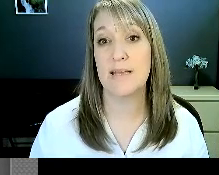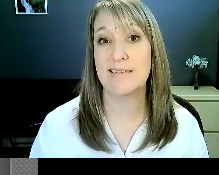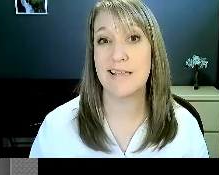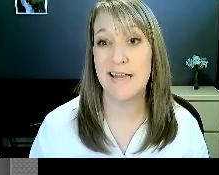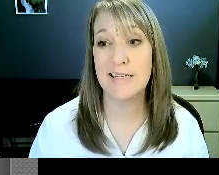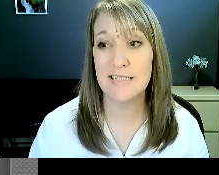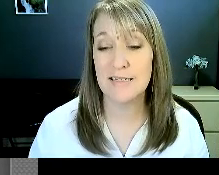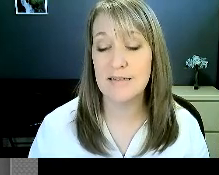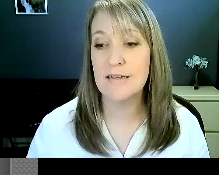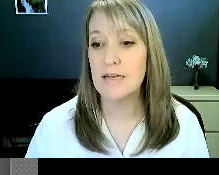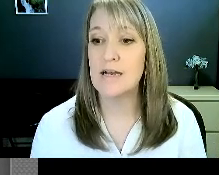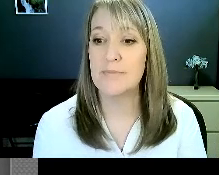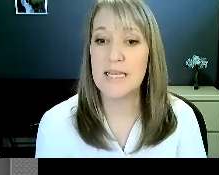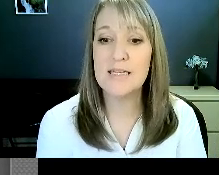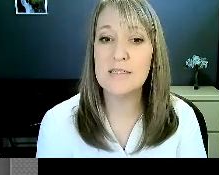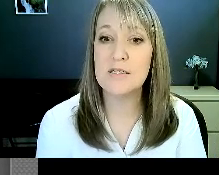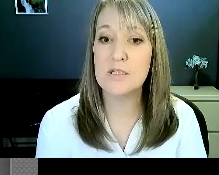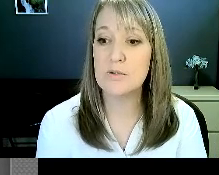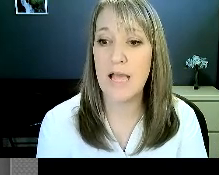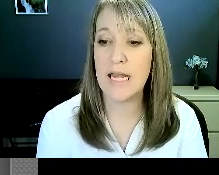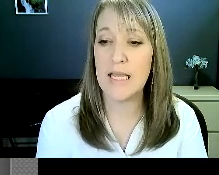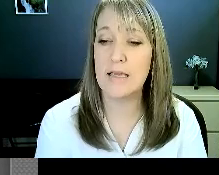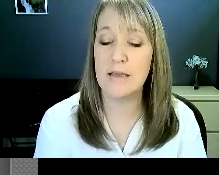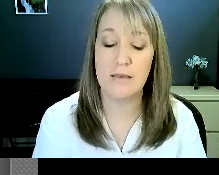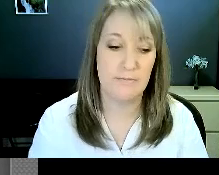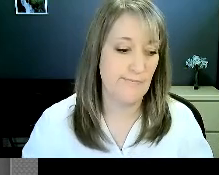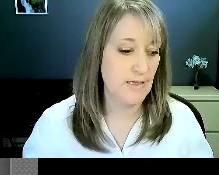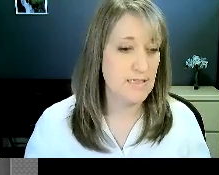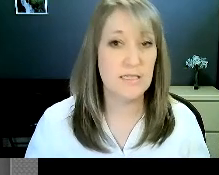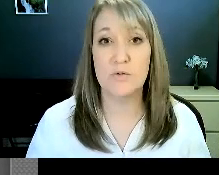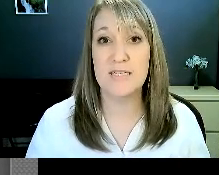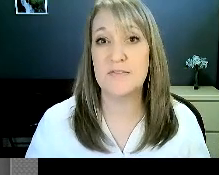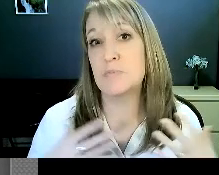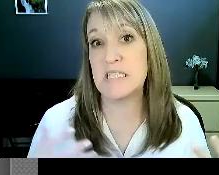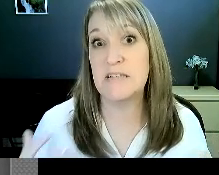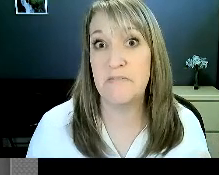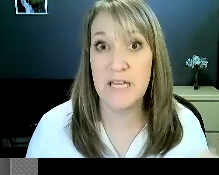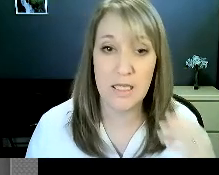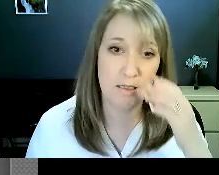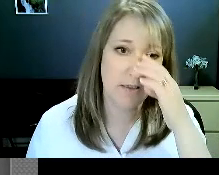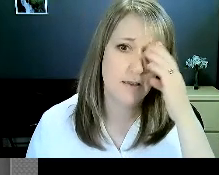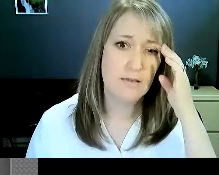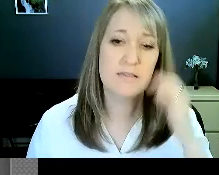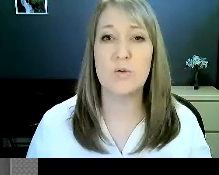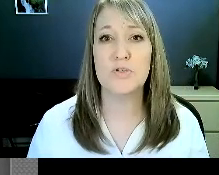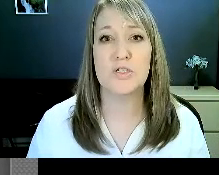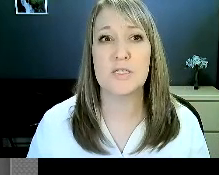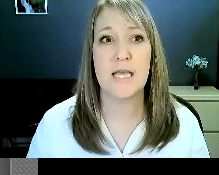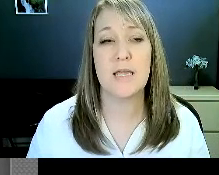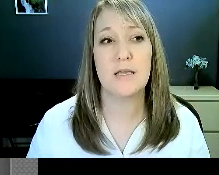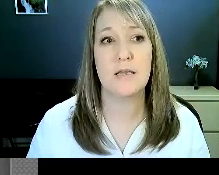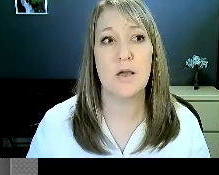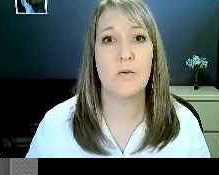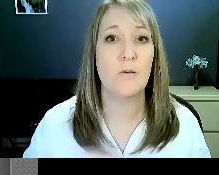saw them as connected. He didn't do any, deaf specific